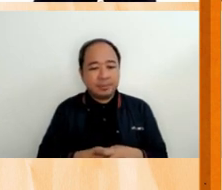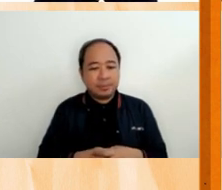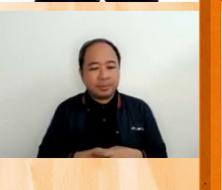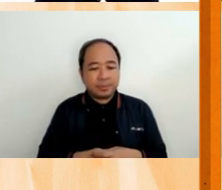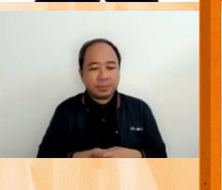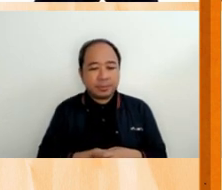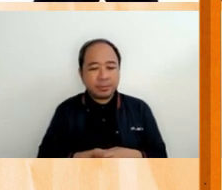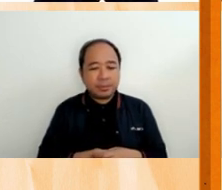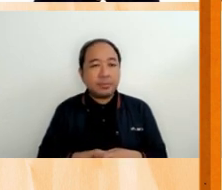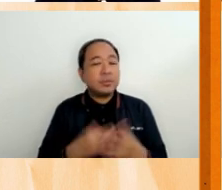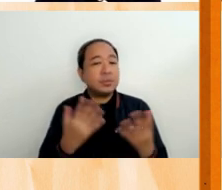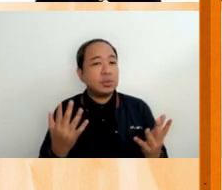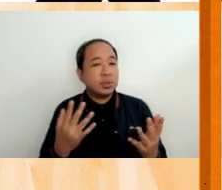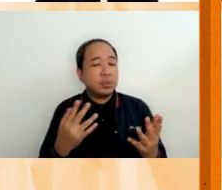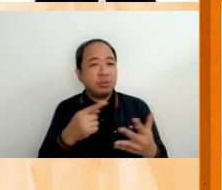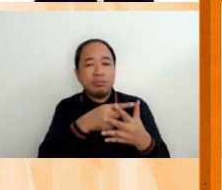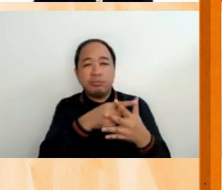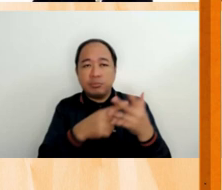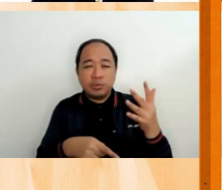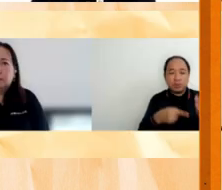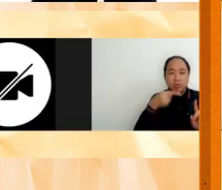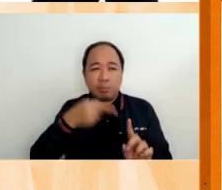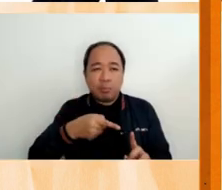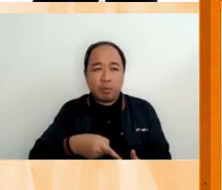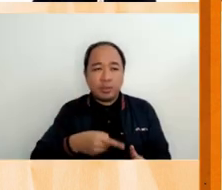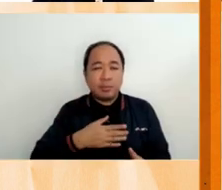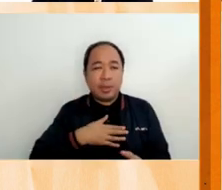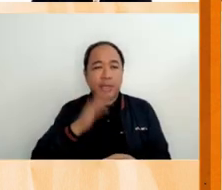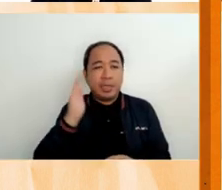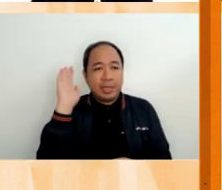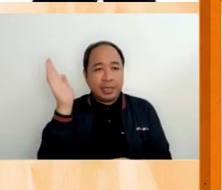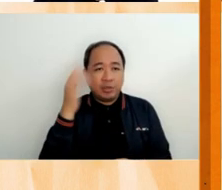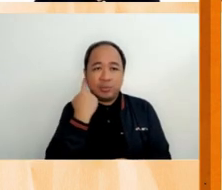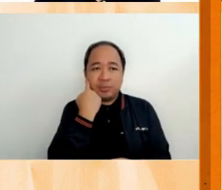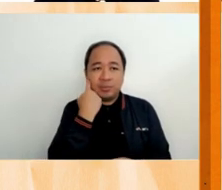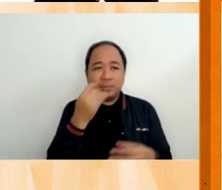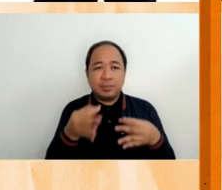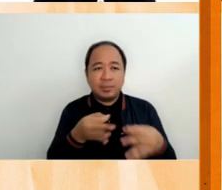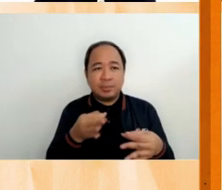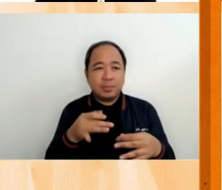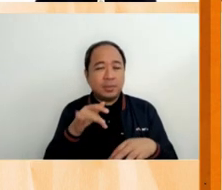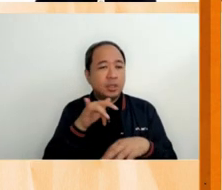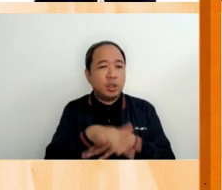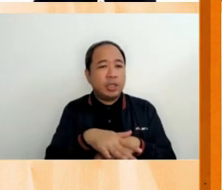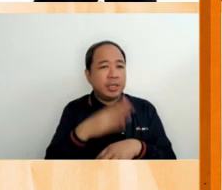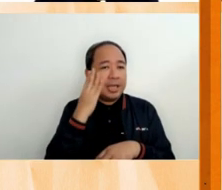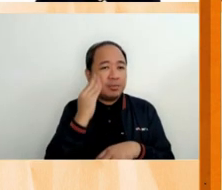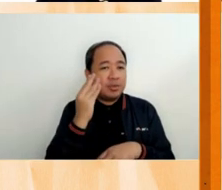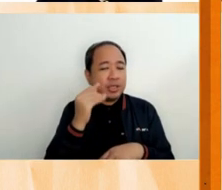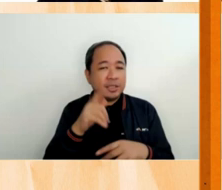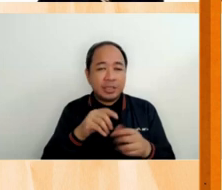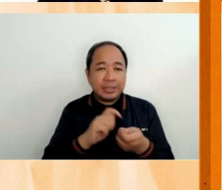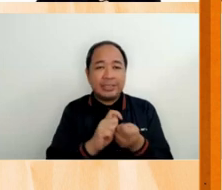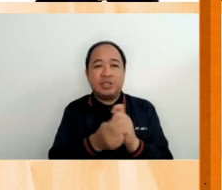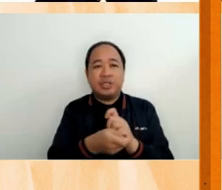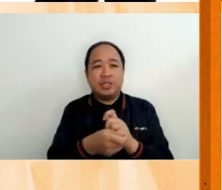our kids developing brain. So we talk about relationships with parents,